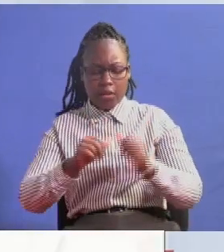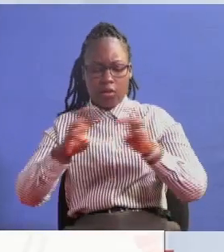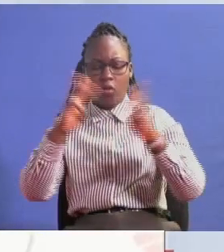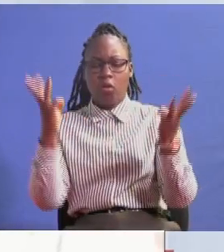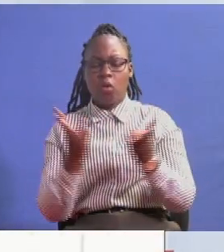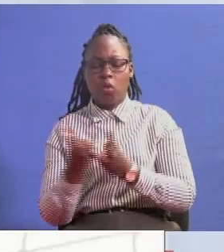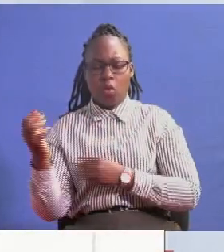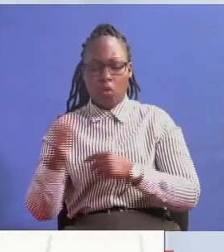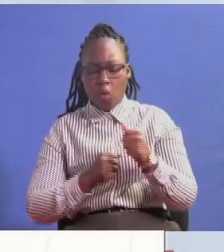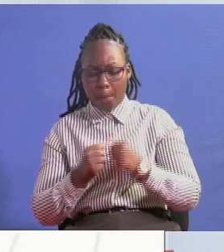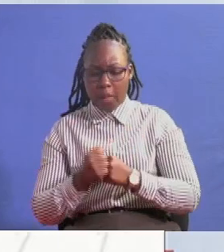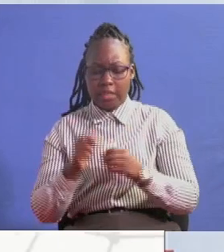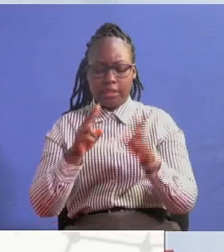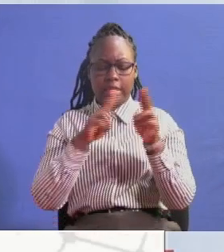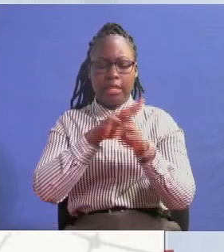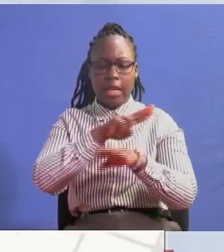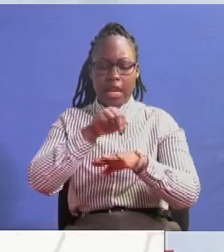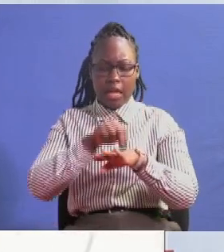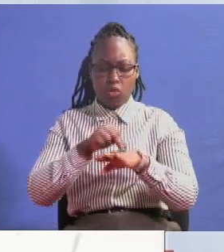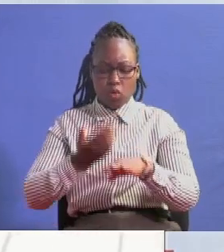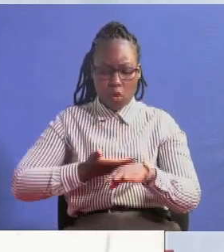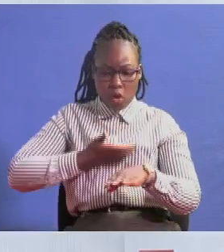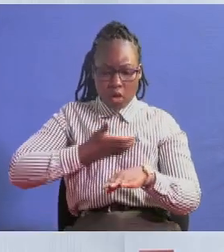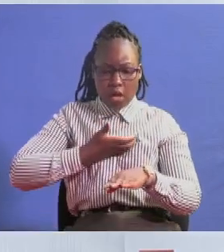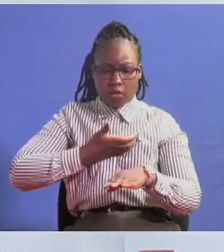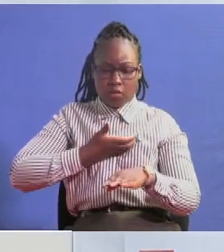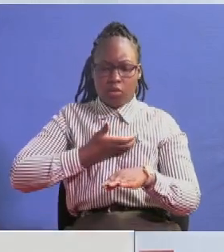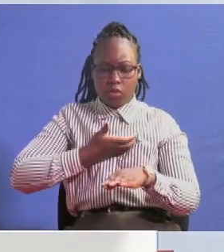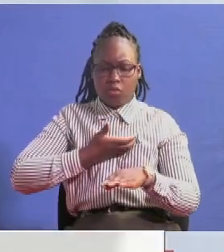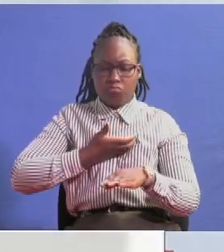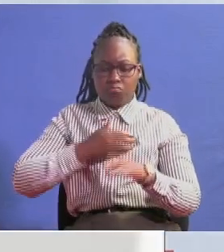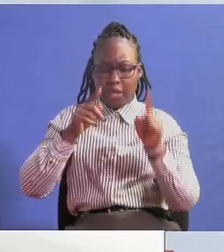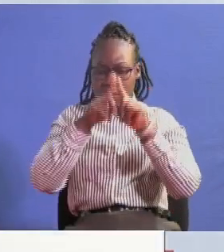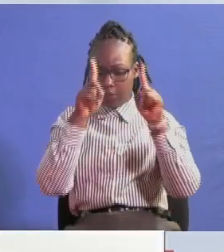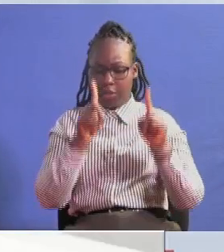coveted National Council licensure examination.